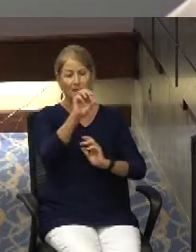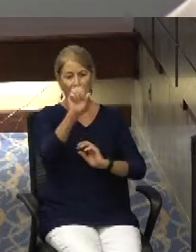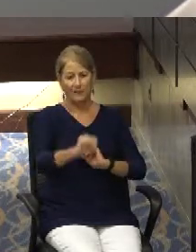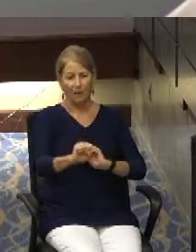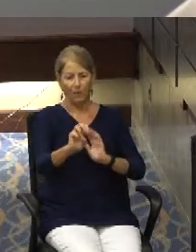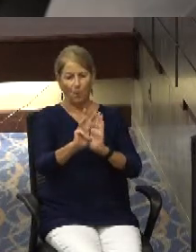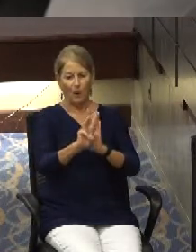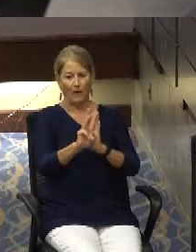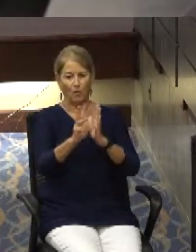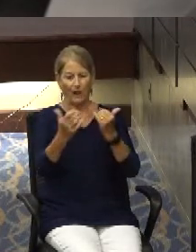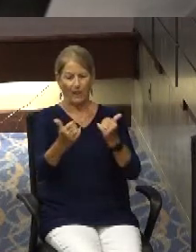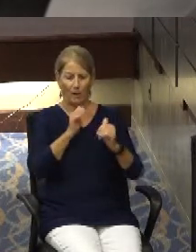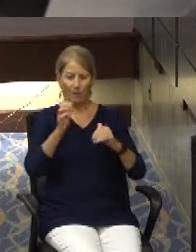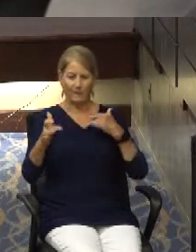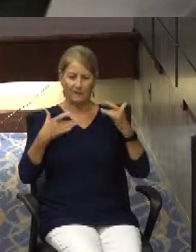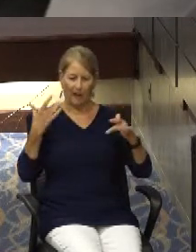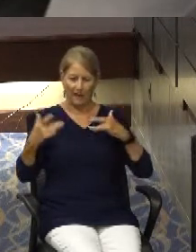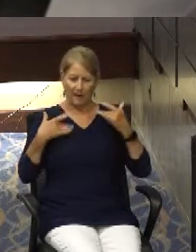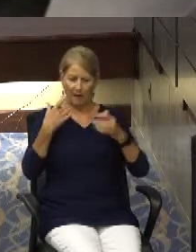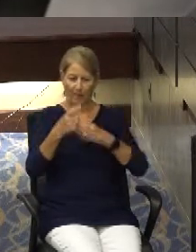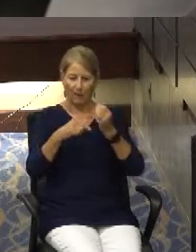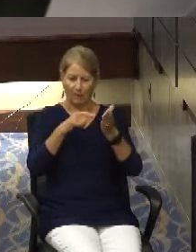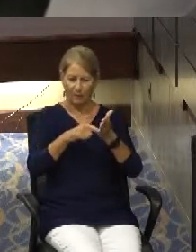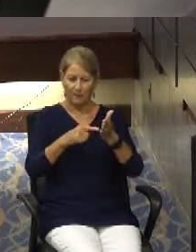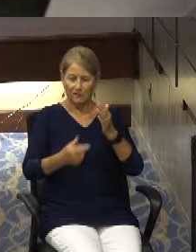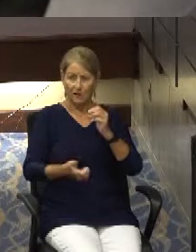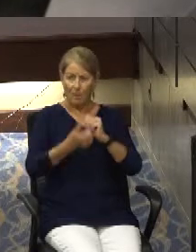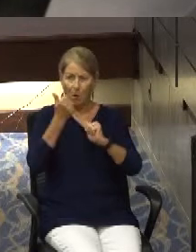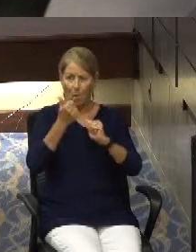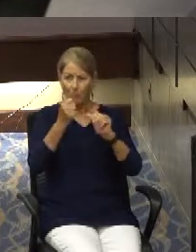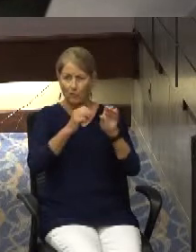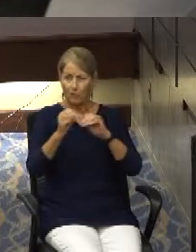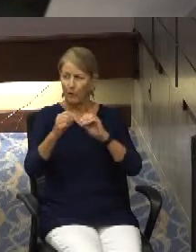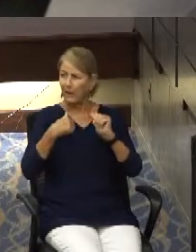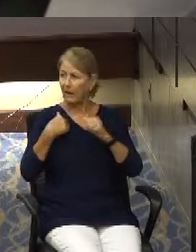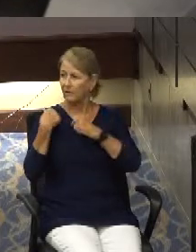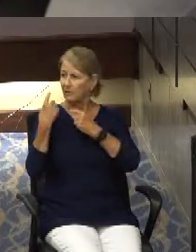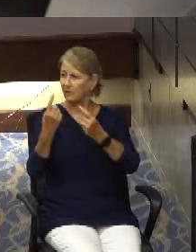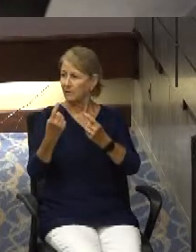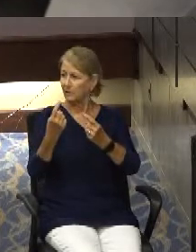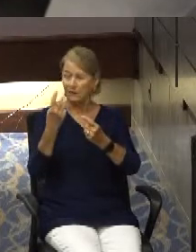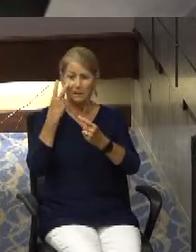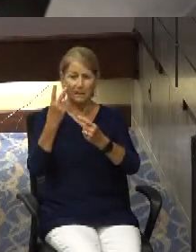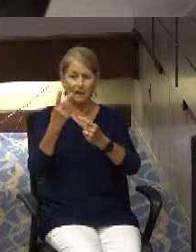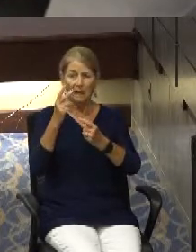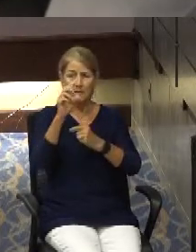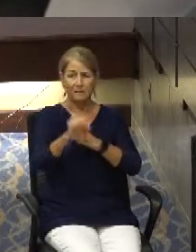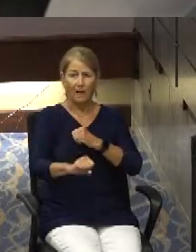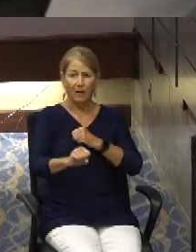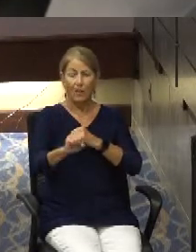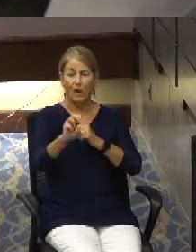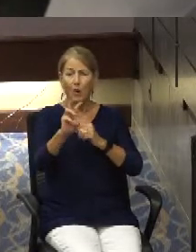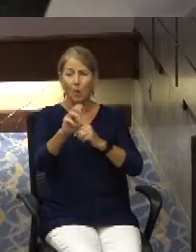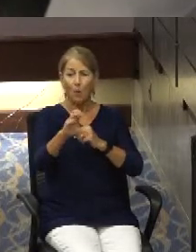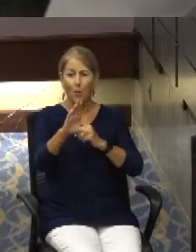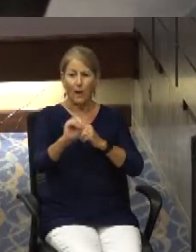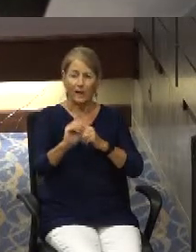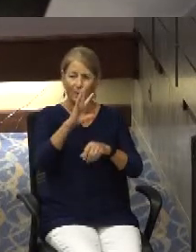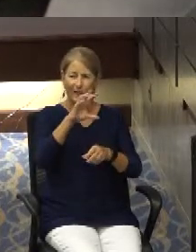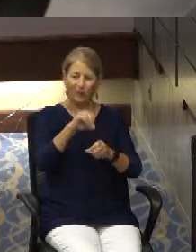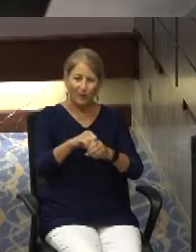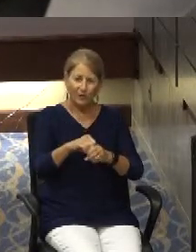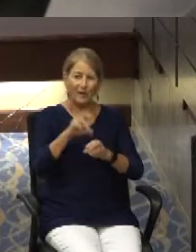I'm excited about, this is the most movement I've ever seen in South Waco, including the River Walk and the